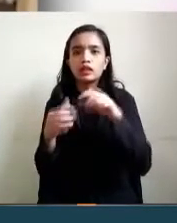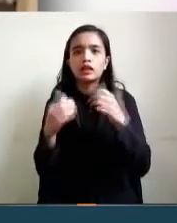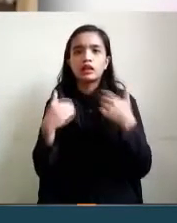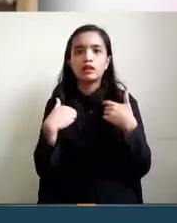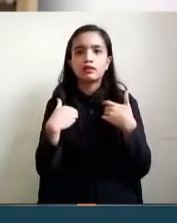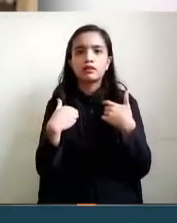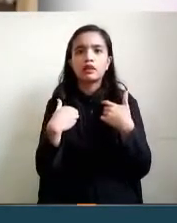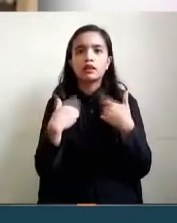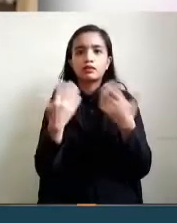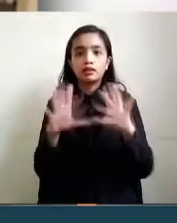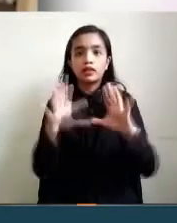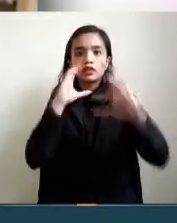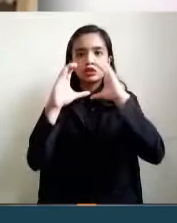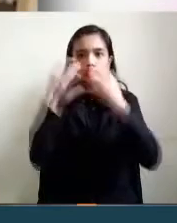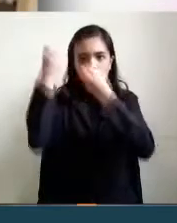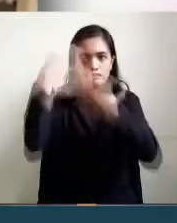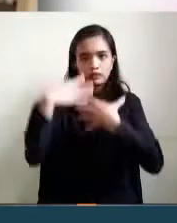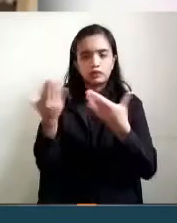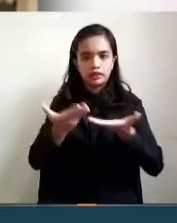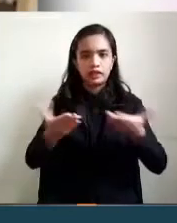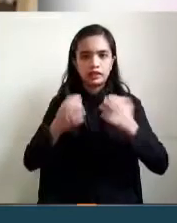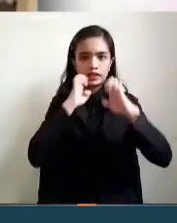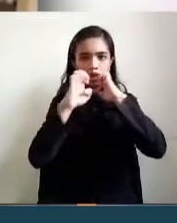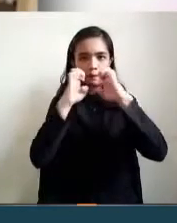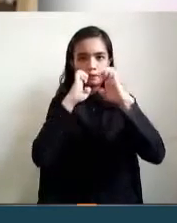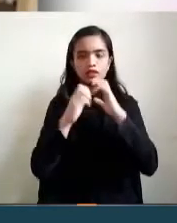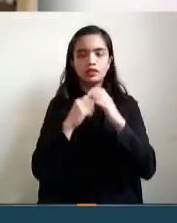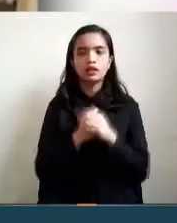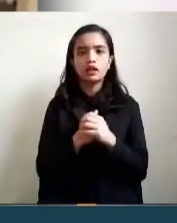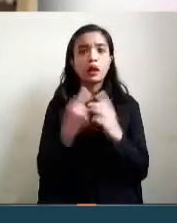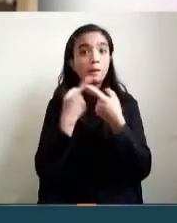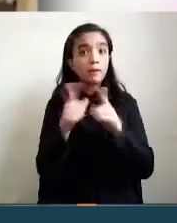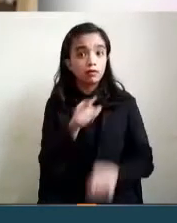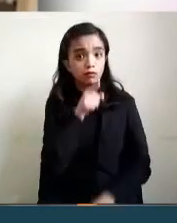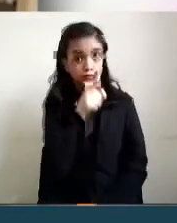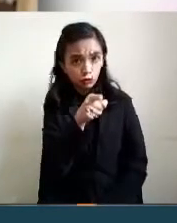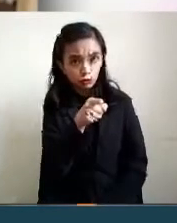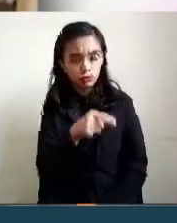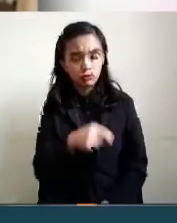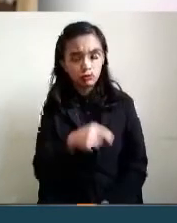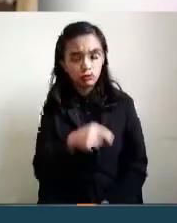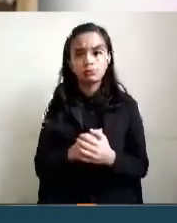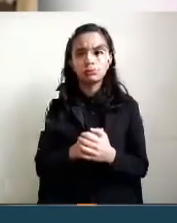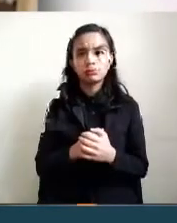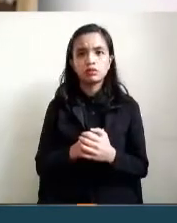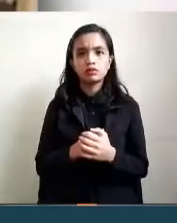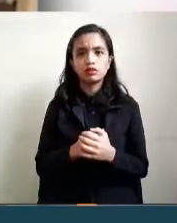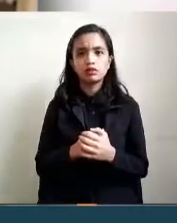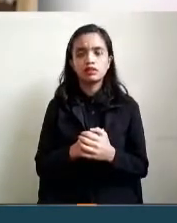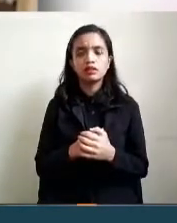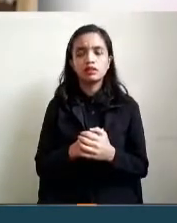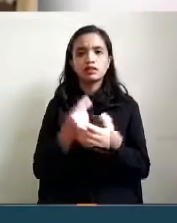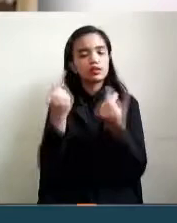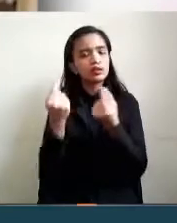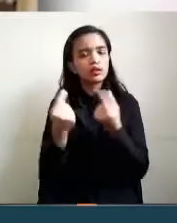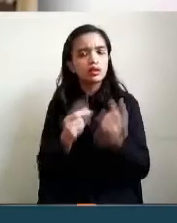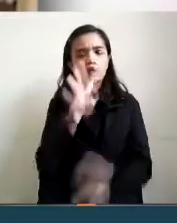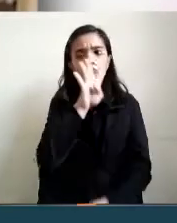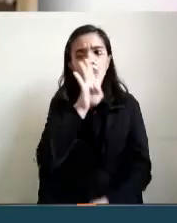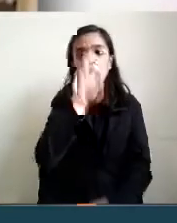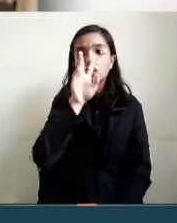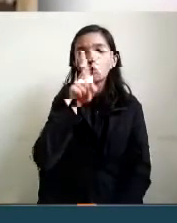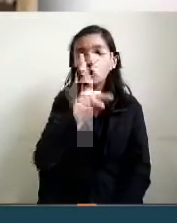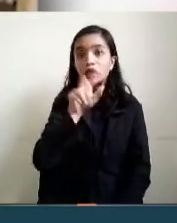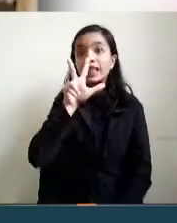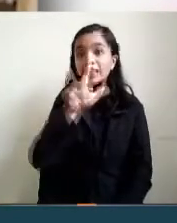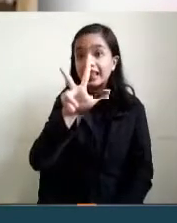communicate that to us here in the embassy. But actually, let me just say that there are actually 4.3 million